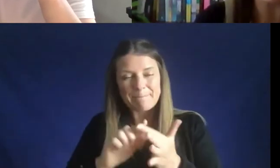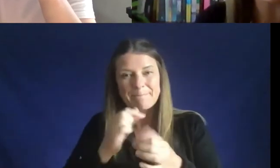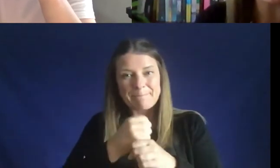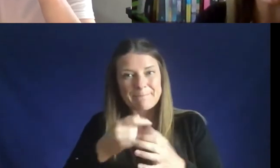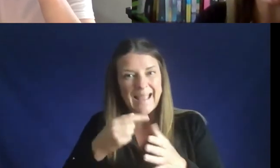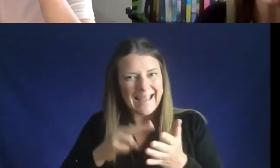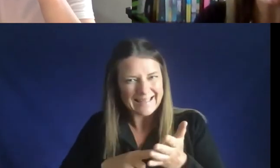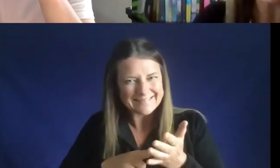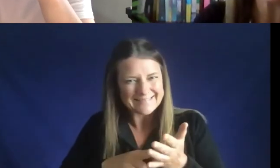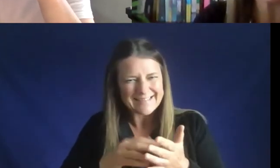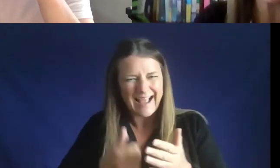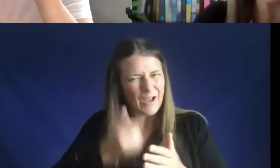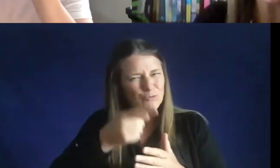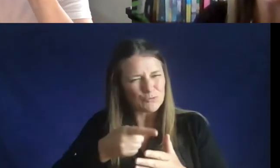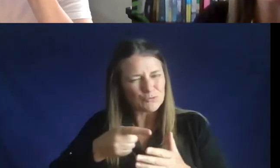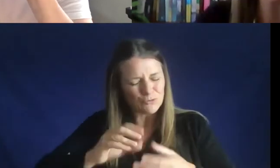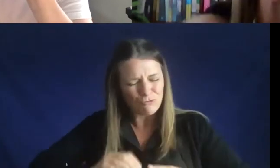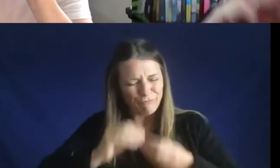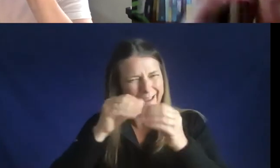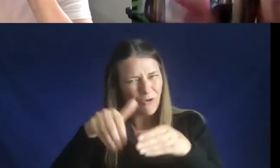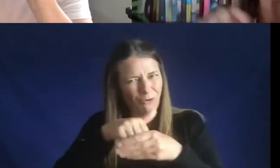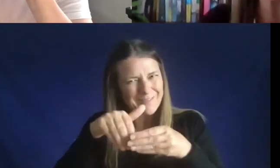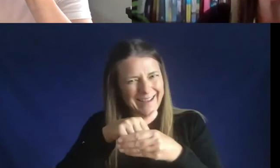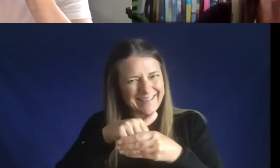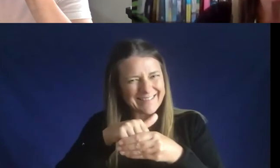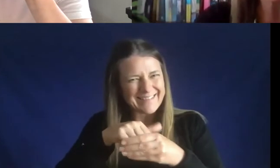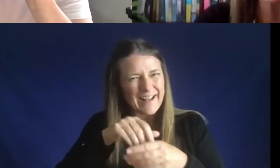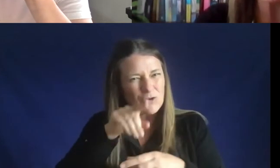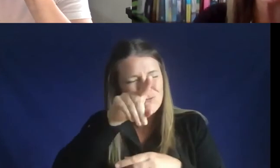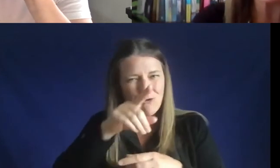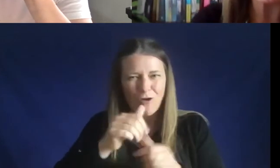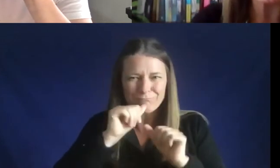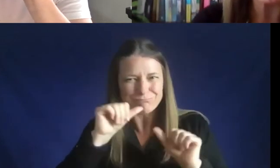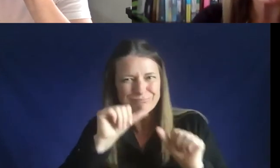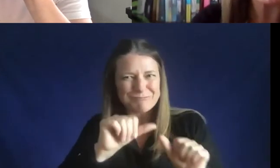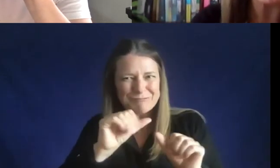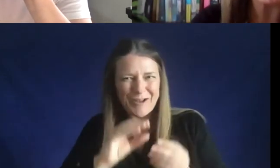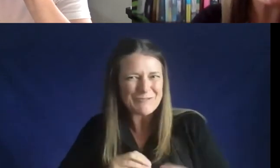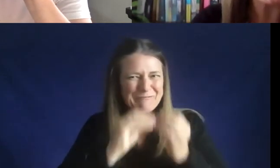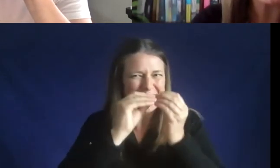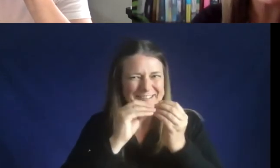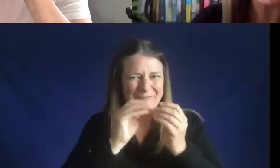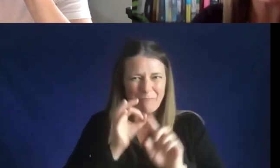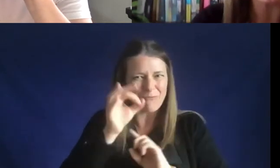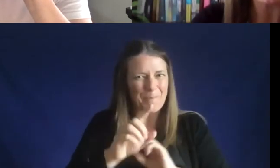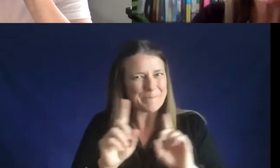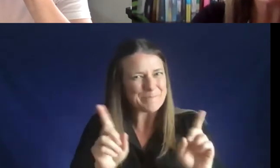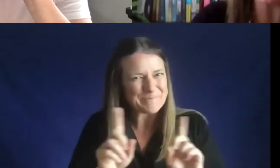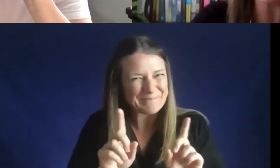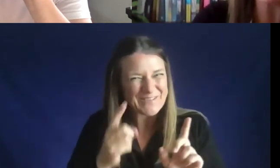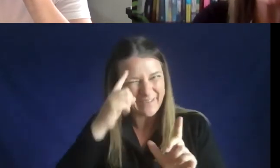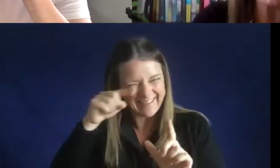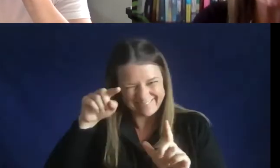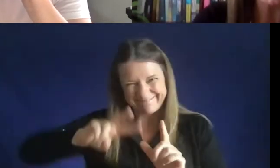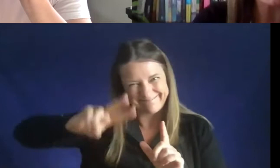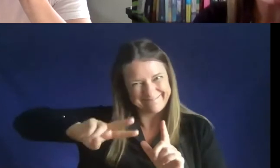content for the book resource? What was your favourite creative prompt? So I don't know if there's maybe a joint response to those where you could share some